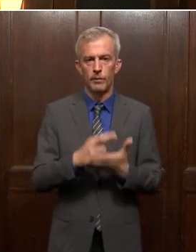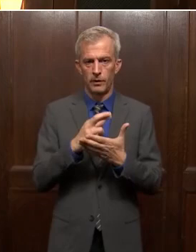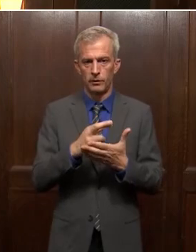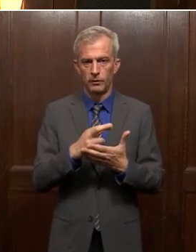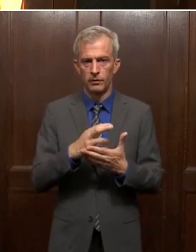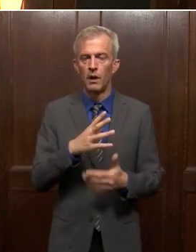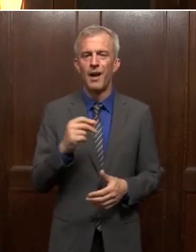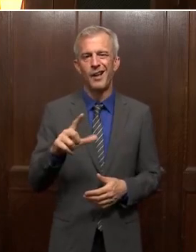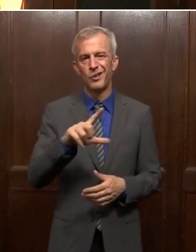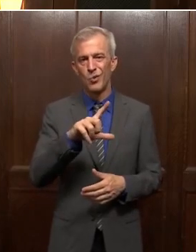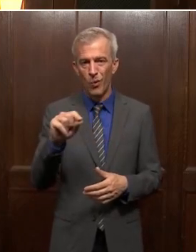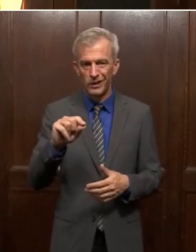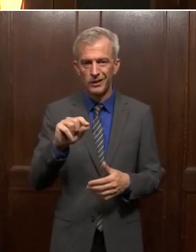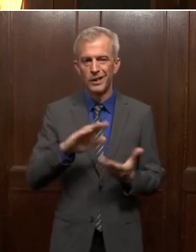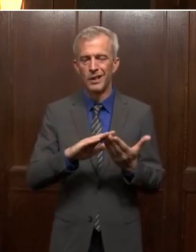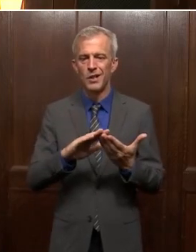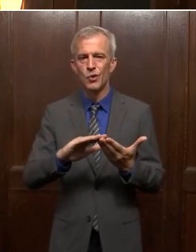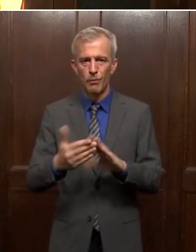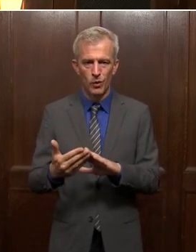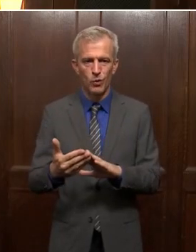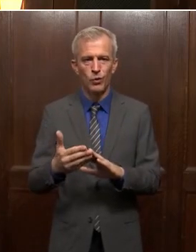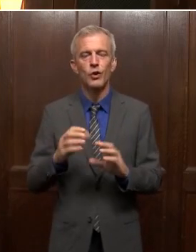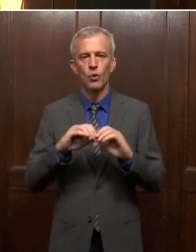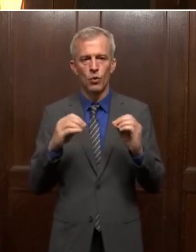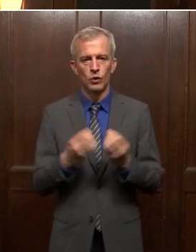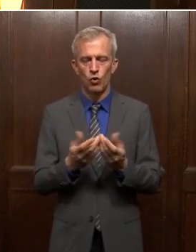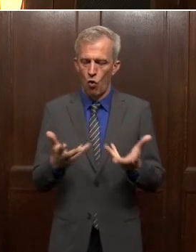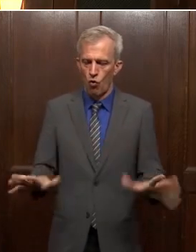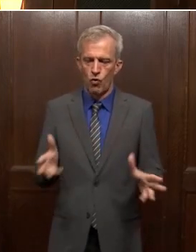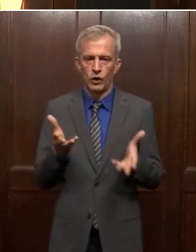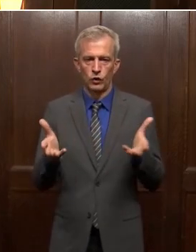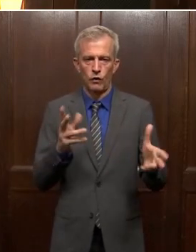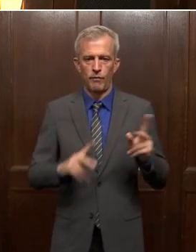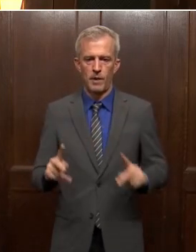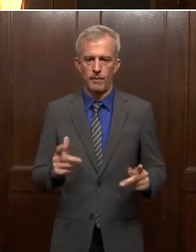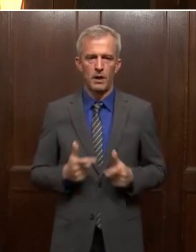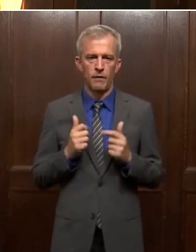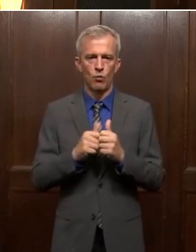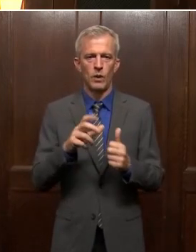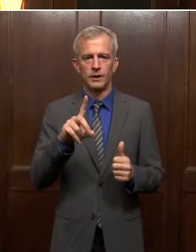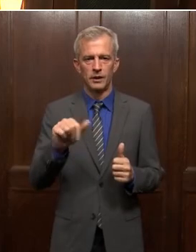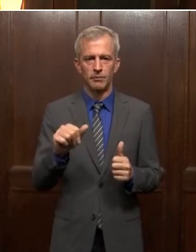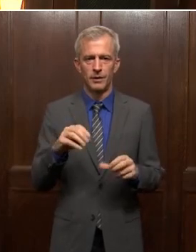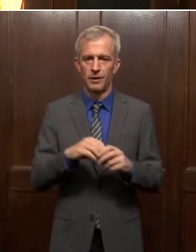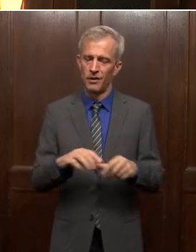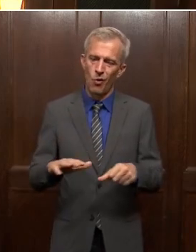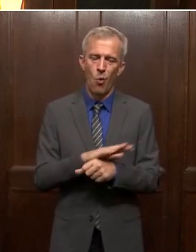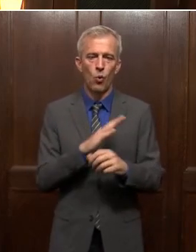and 20 community-based organizations that already serve individuals living with disabilities across